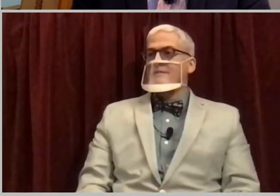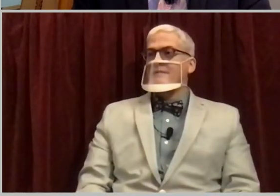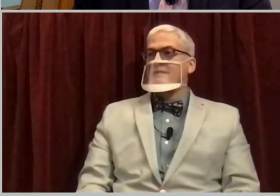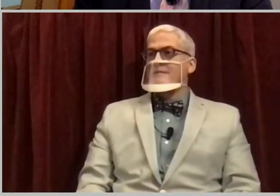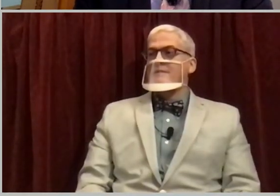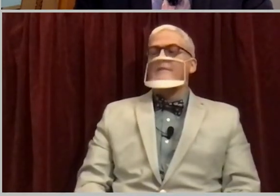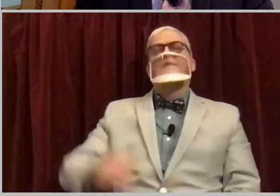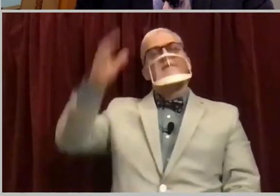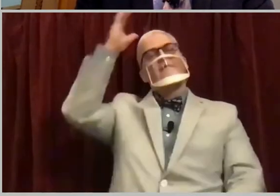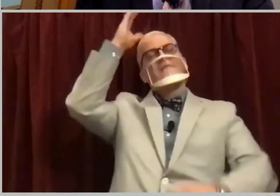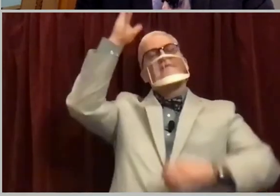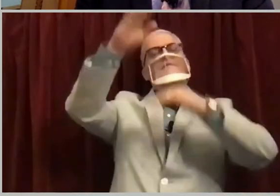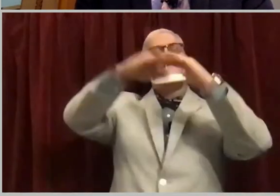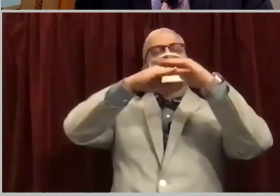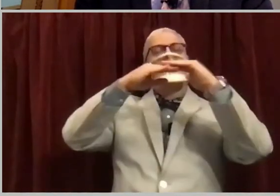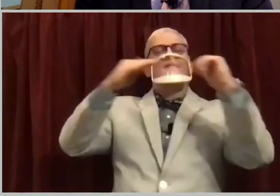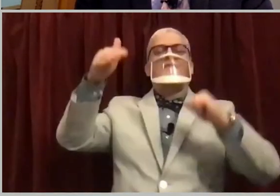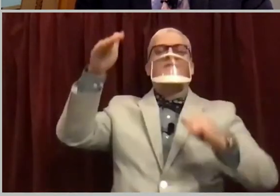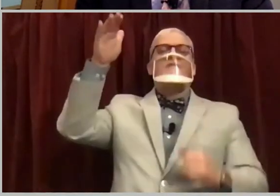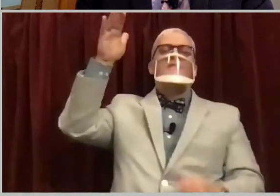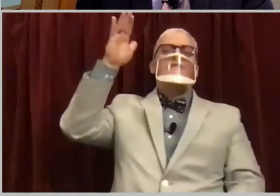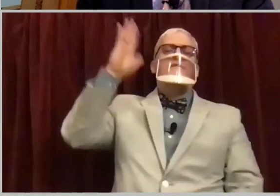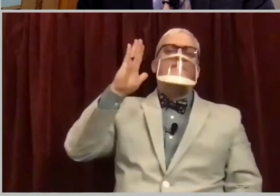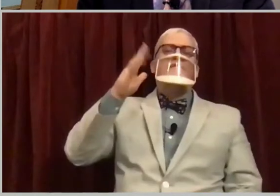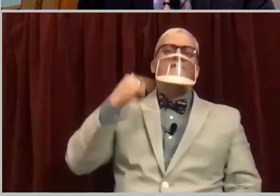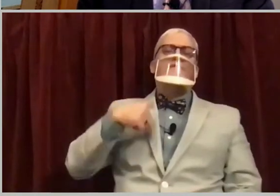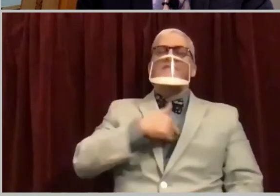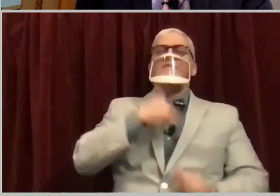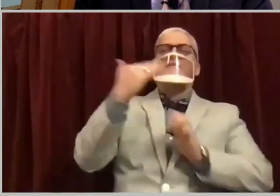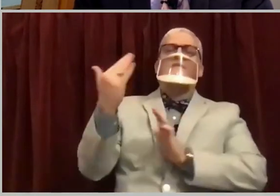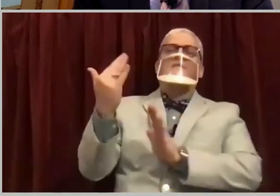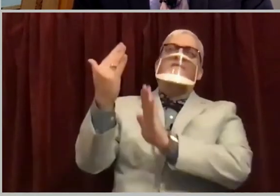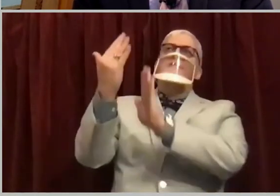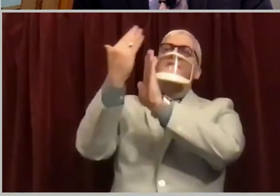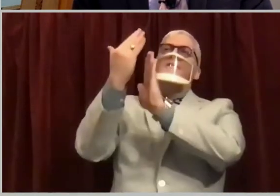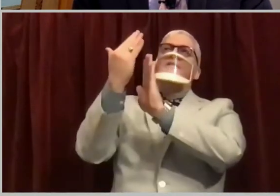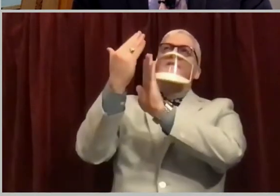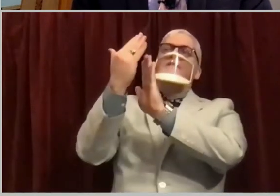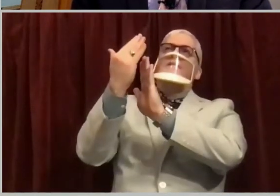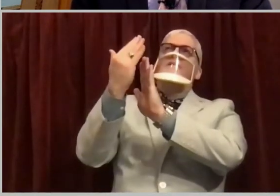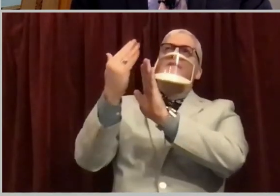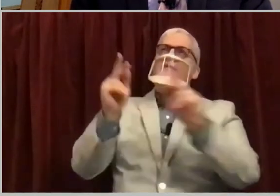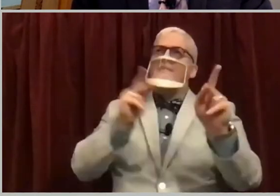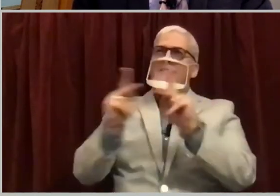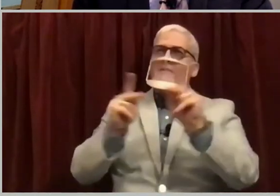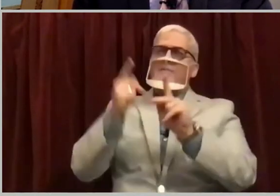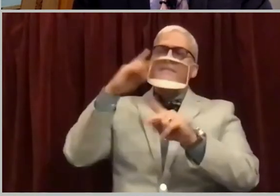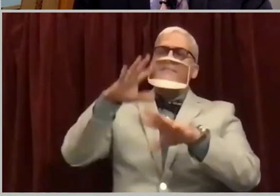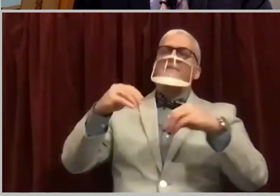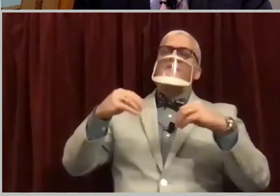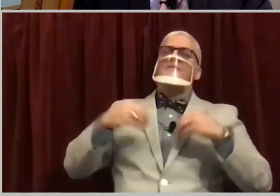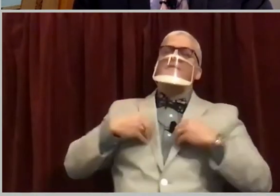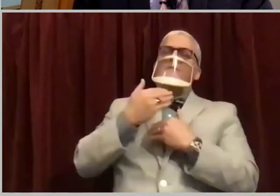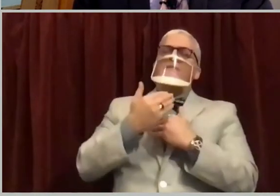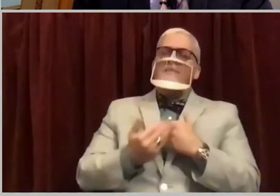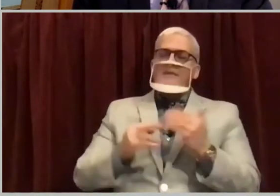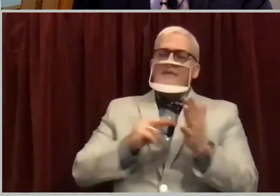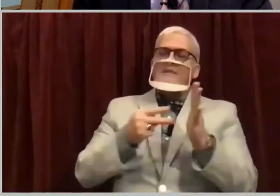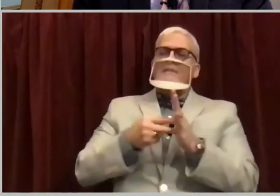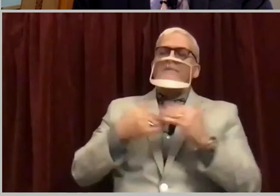Dear Heavenly Father God, as we come before you now, just preparing to take this bread which represents the body of